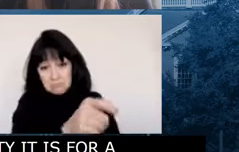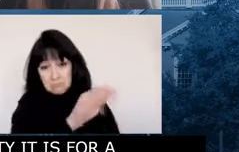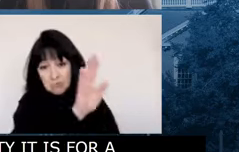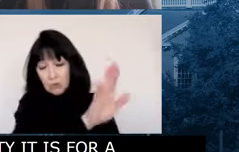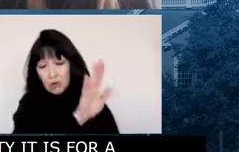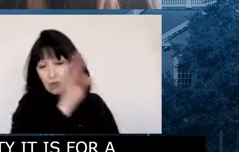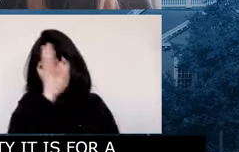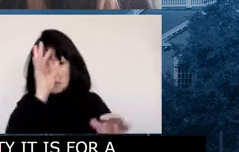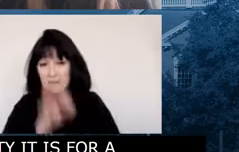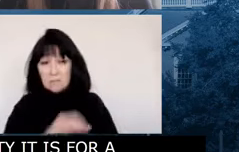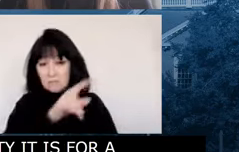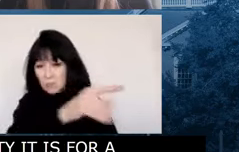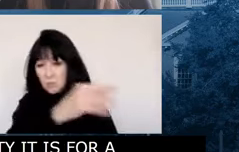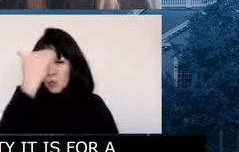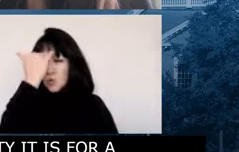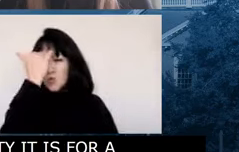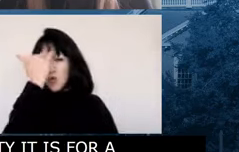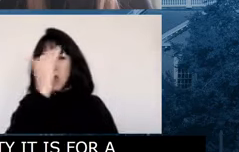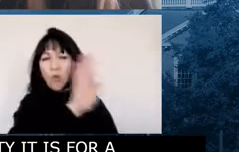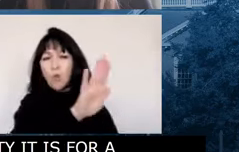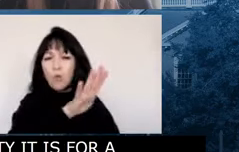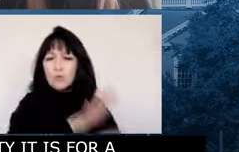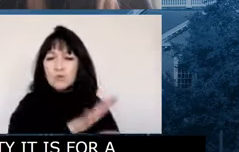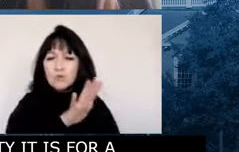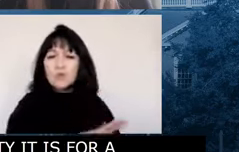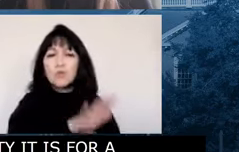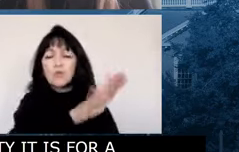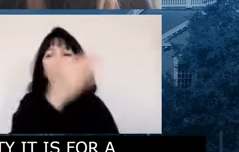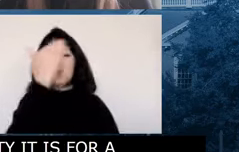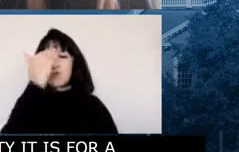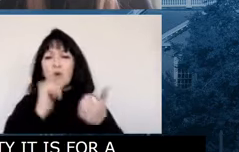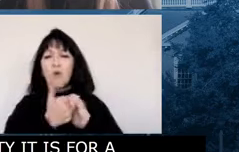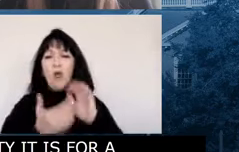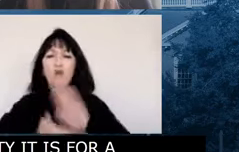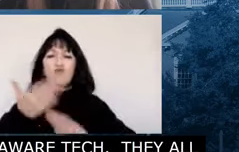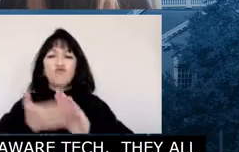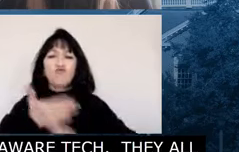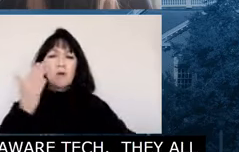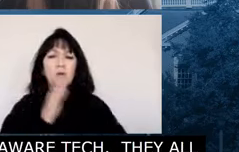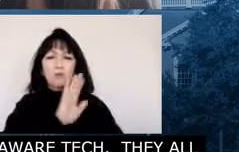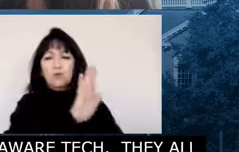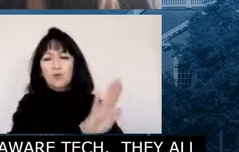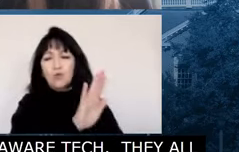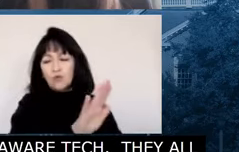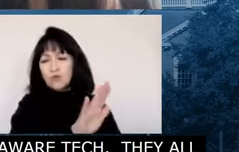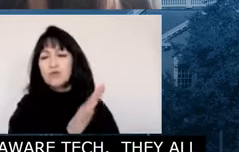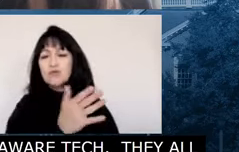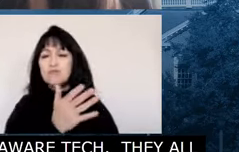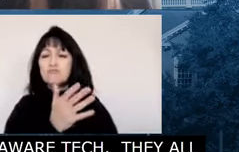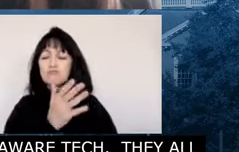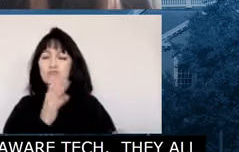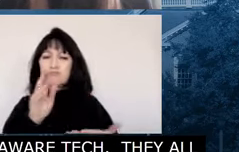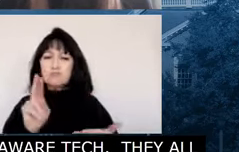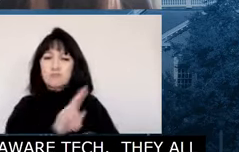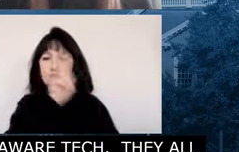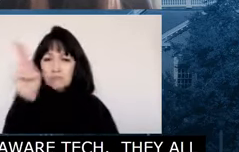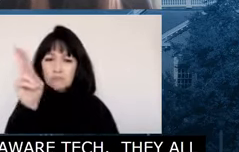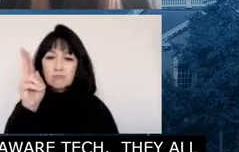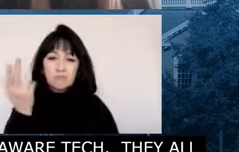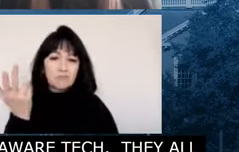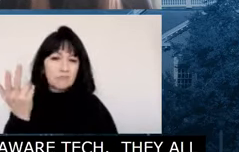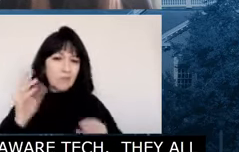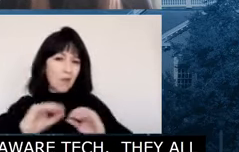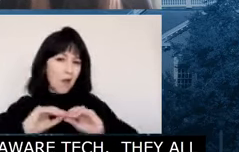how to run their operations. Obviously, at some point, we have to intervene when we're not getting the